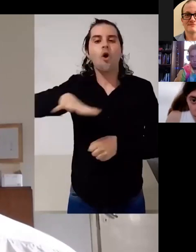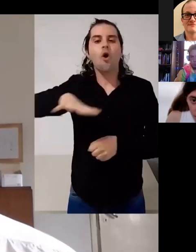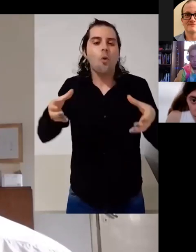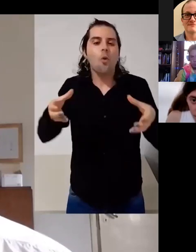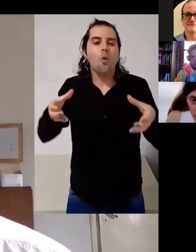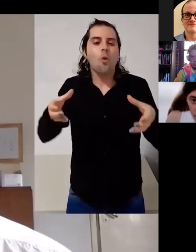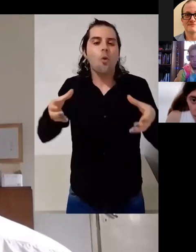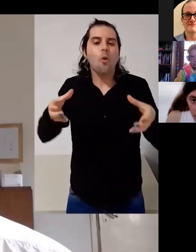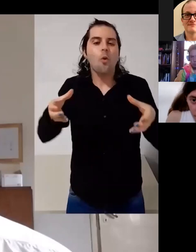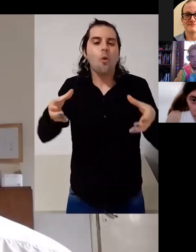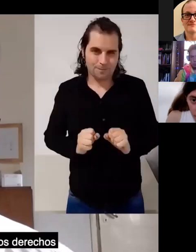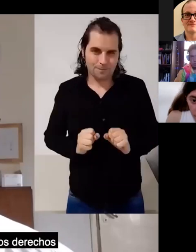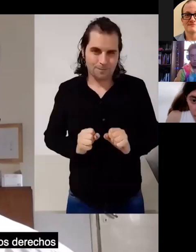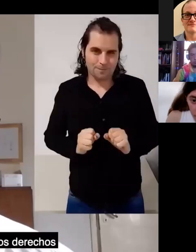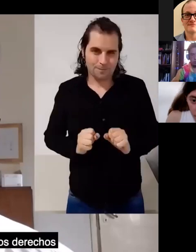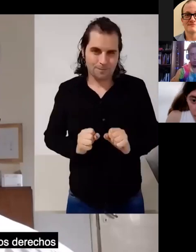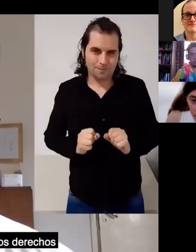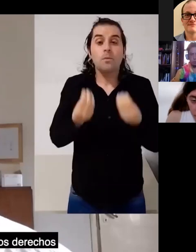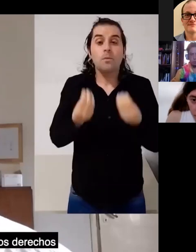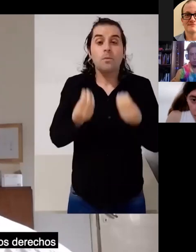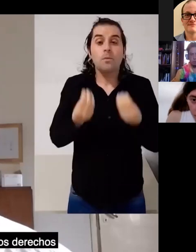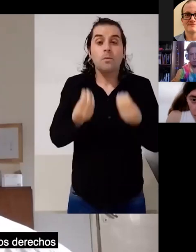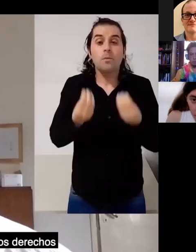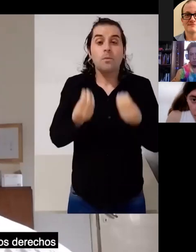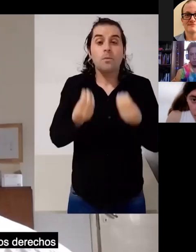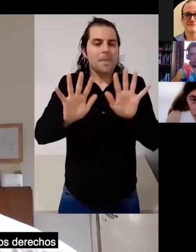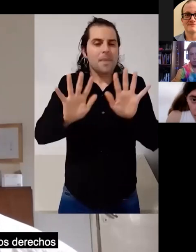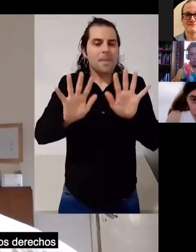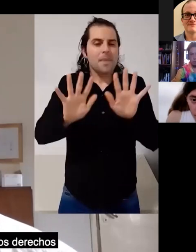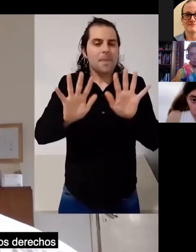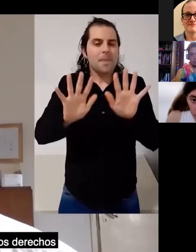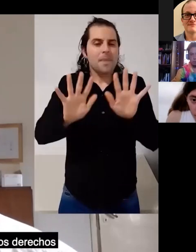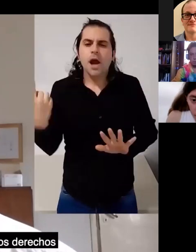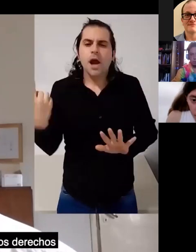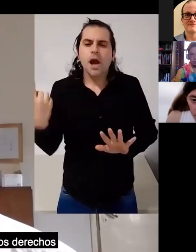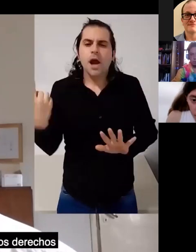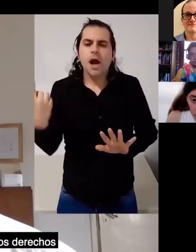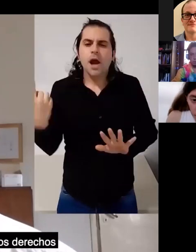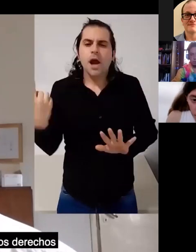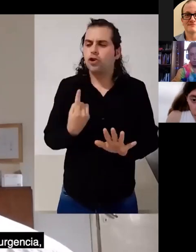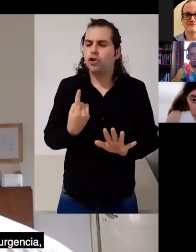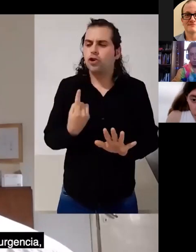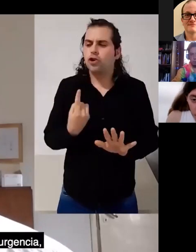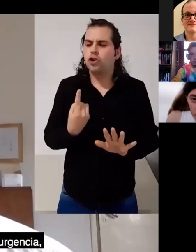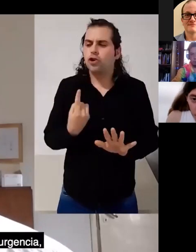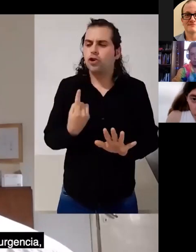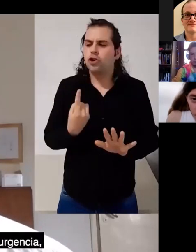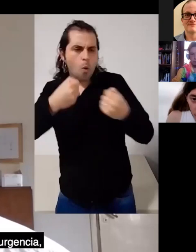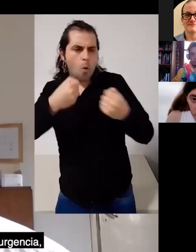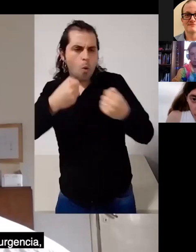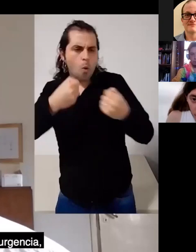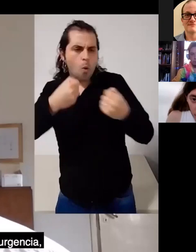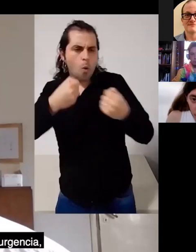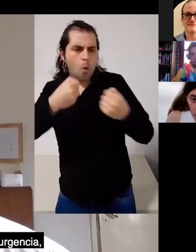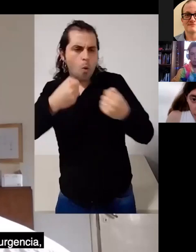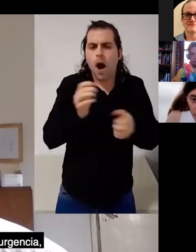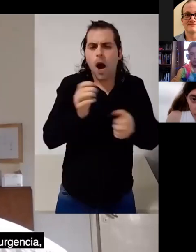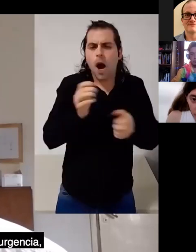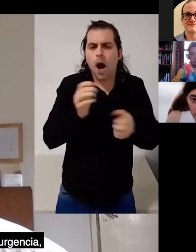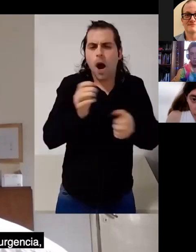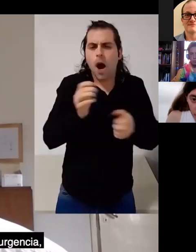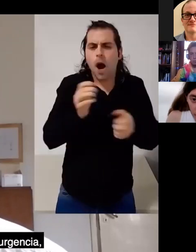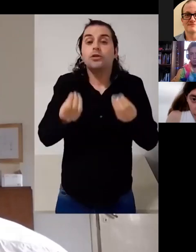care as a community. We organize ourselves in order to guarantee access to all the